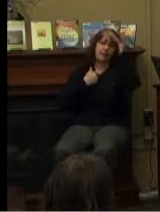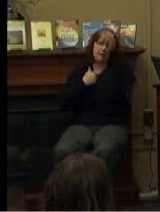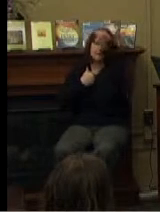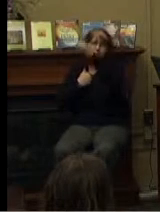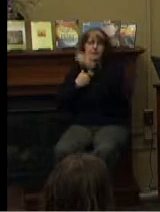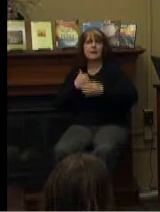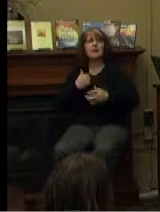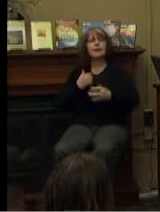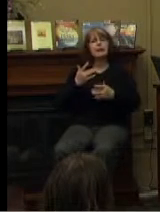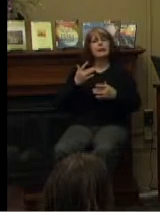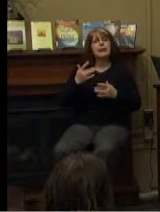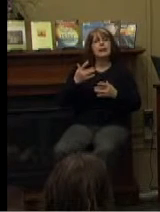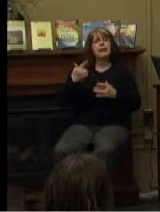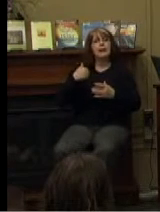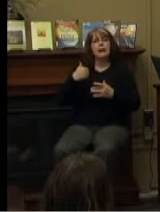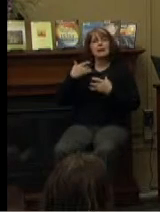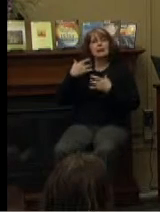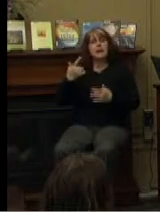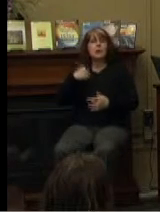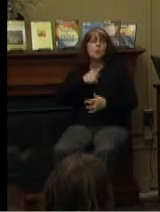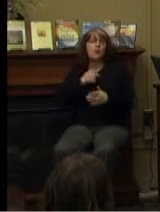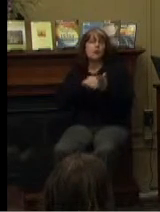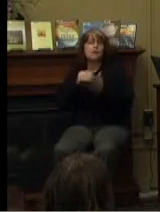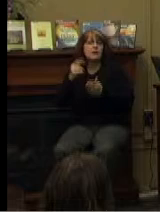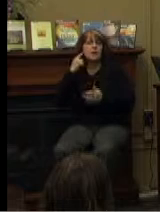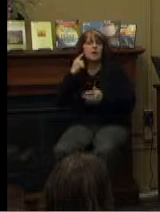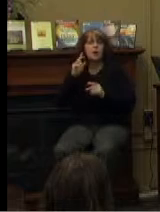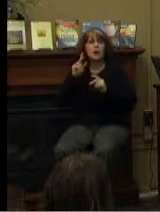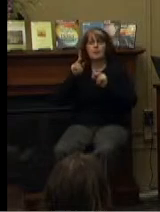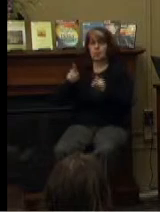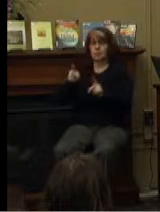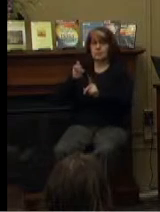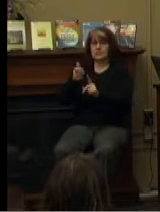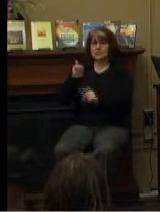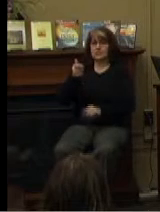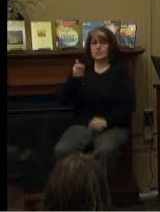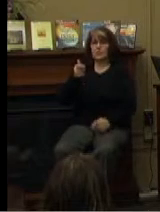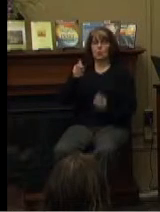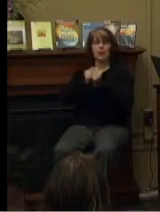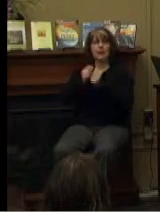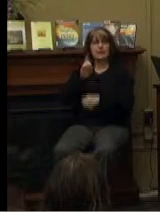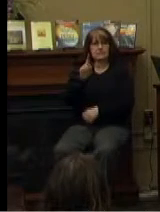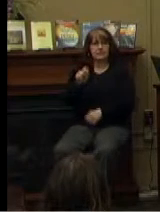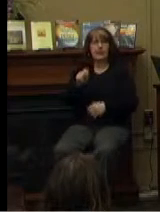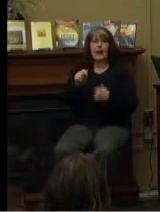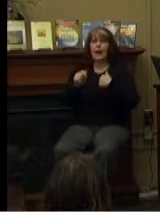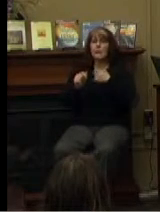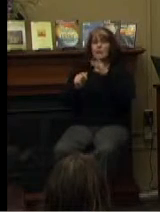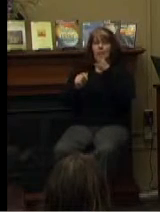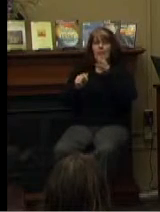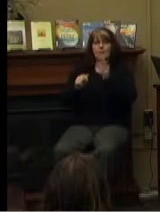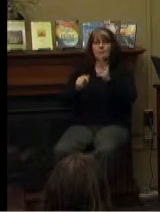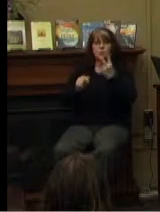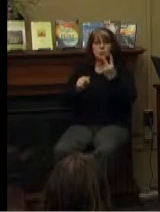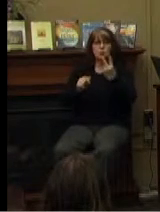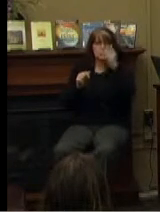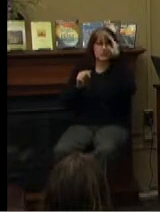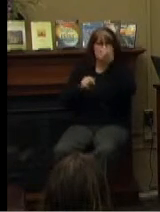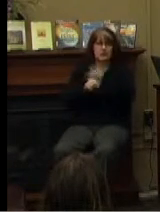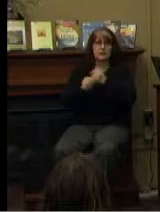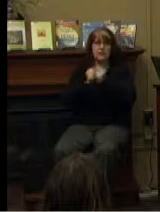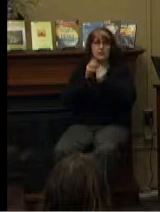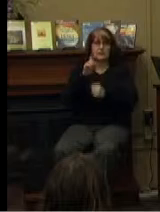when somebody with a disability, if you're, well, I'm a mom of two boys with a disability. My boys